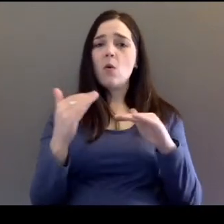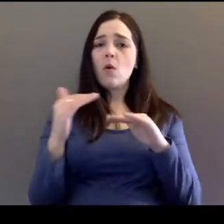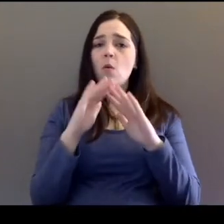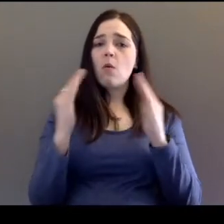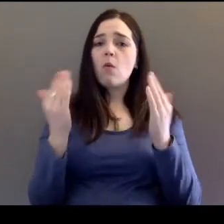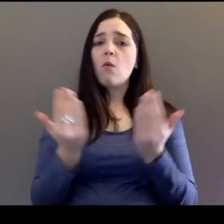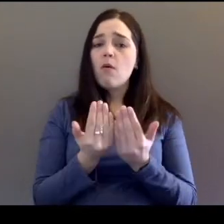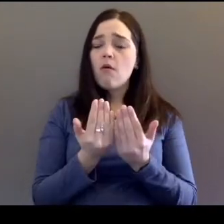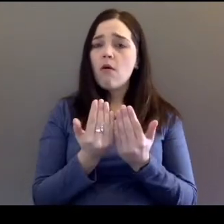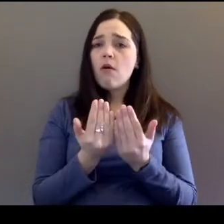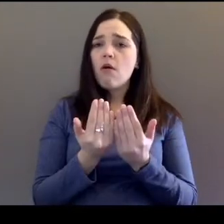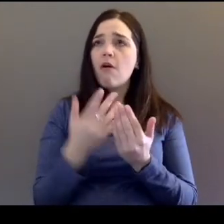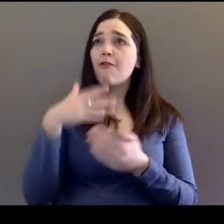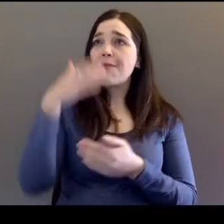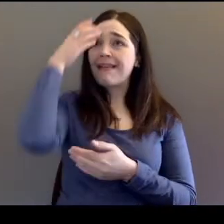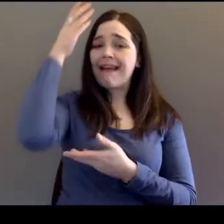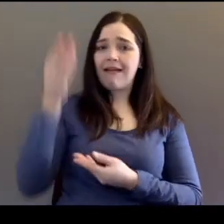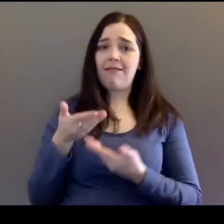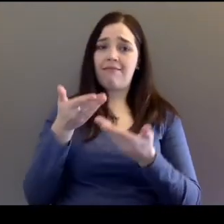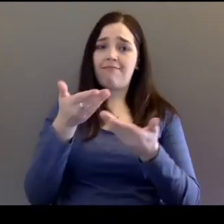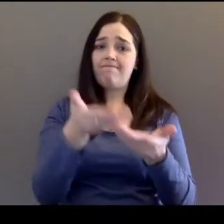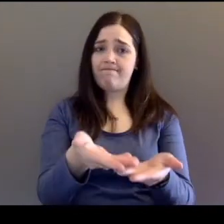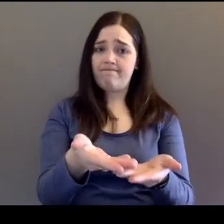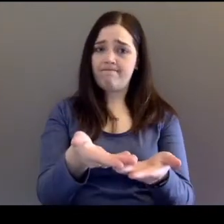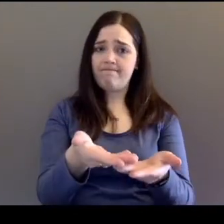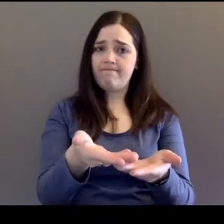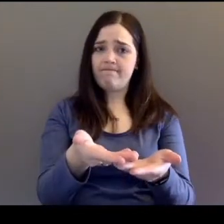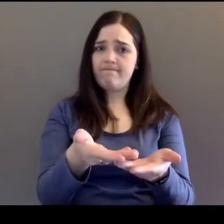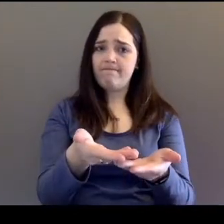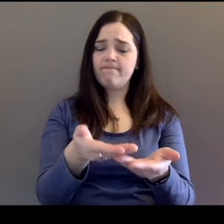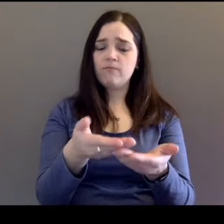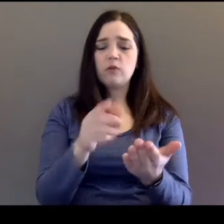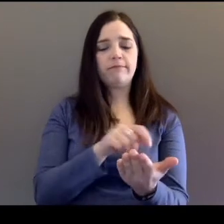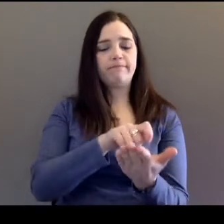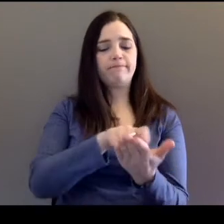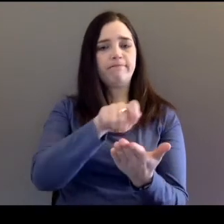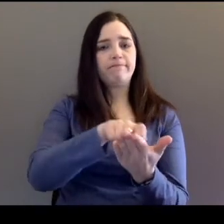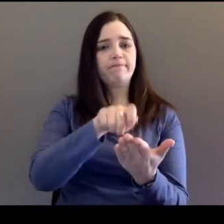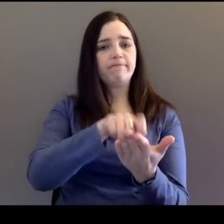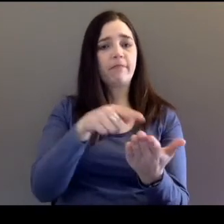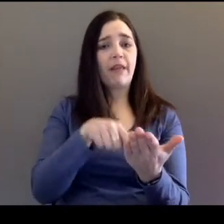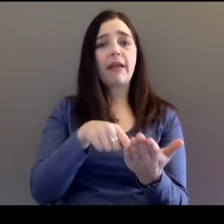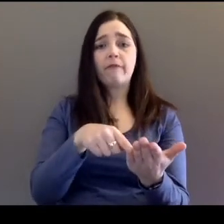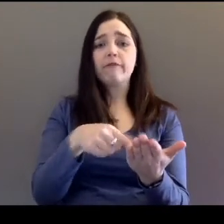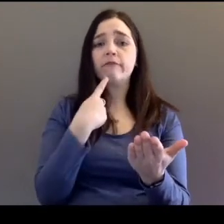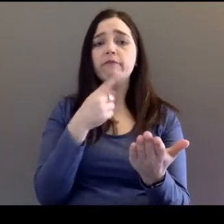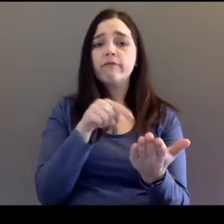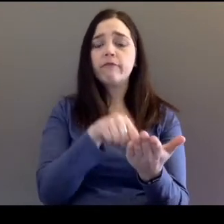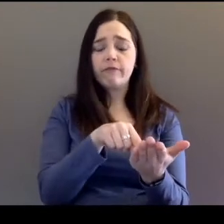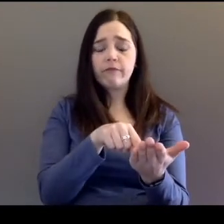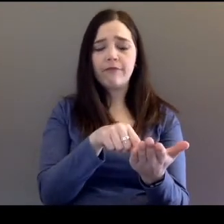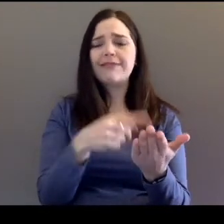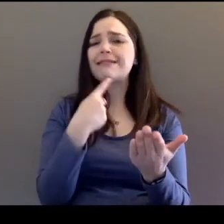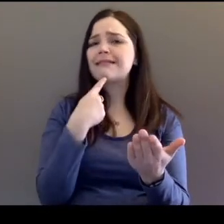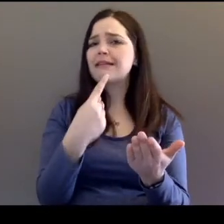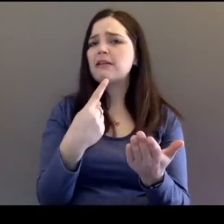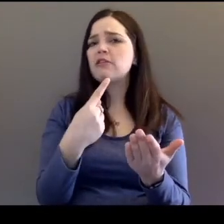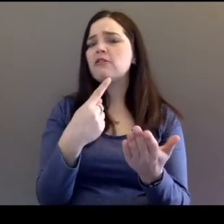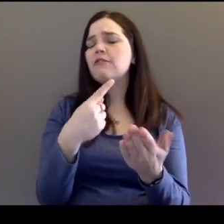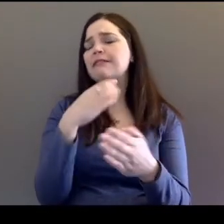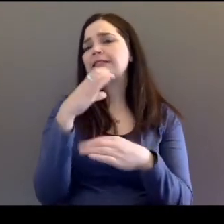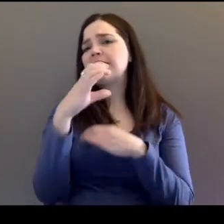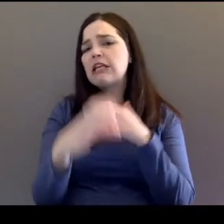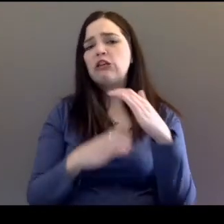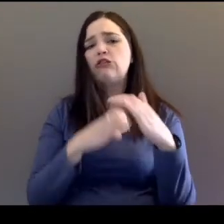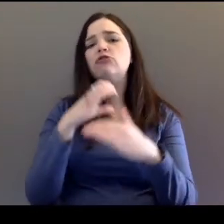king. The Bible has a little message from the king in it, the late king, and it says here, "For centuries, the Bible has